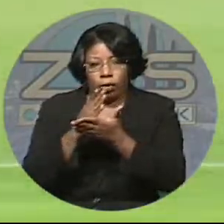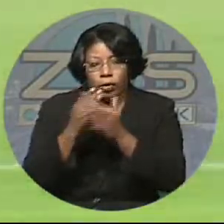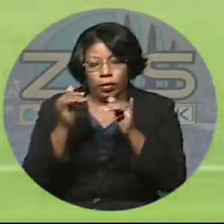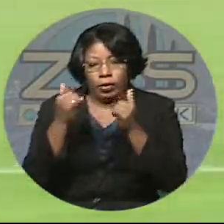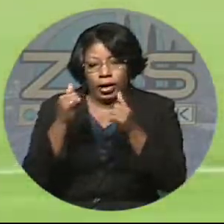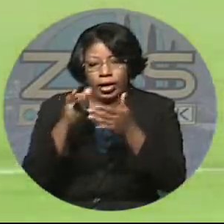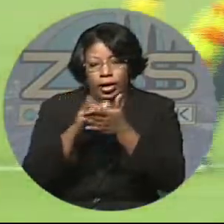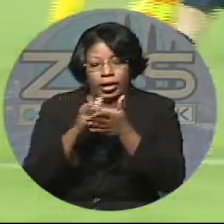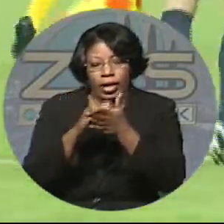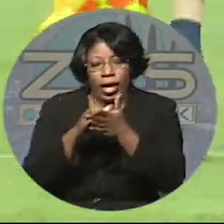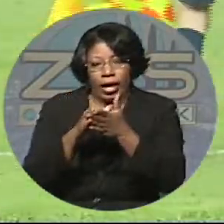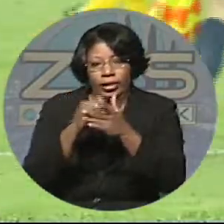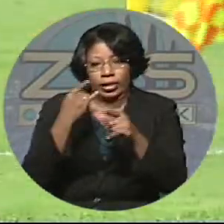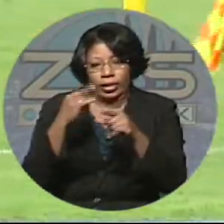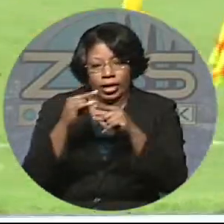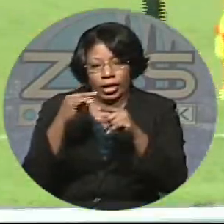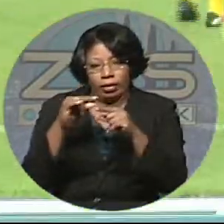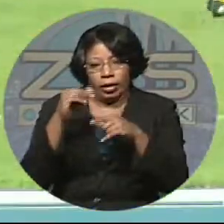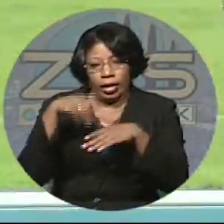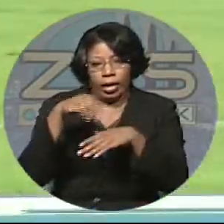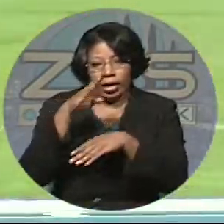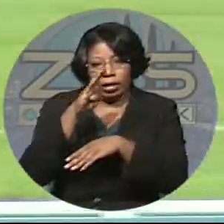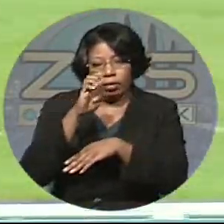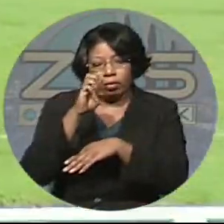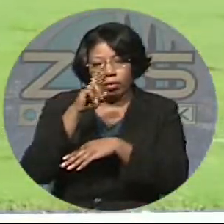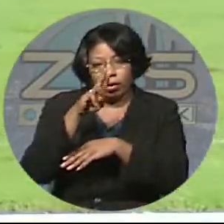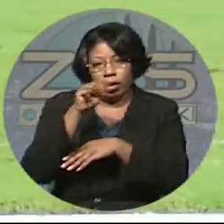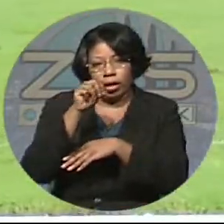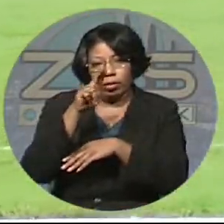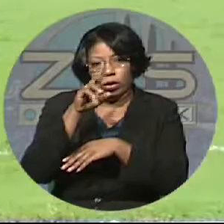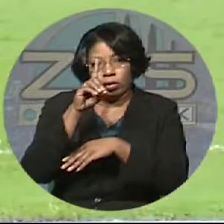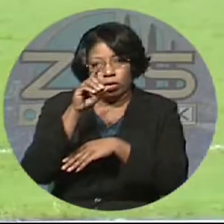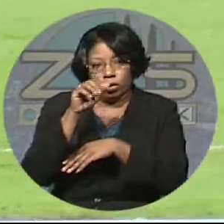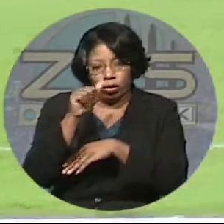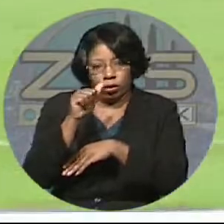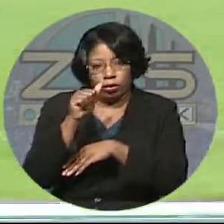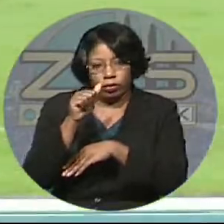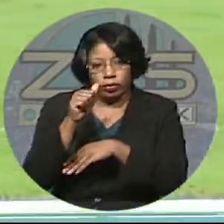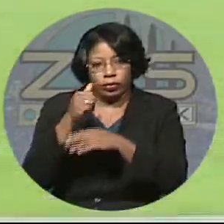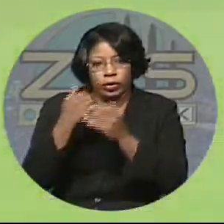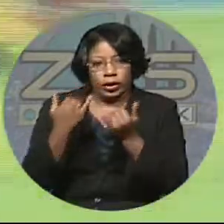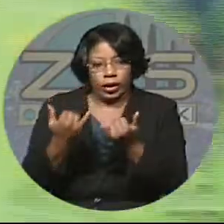and Bahamian fans had their say on what needs to be fixed heading into that match.